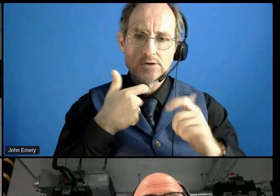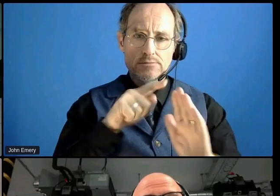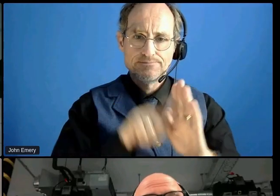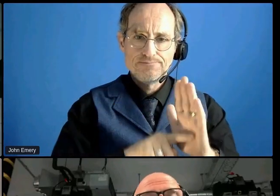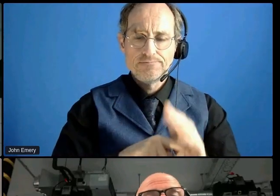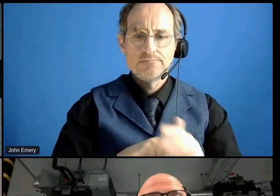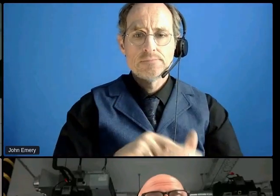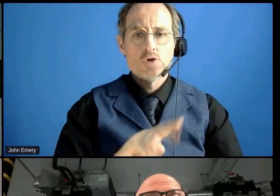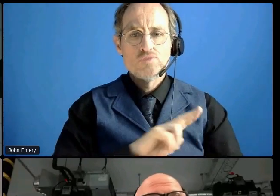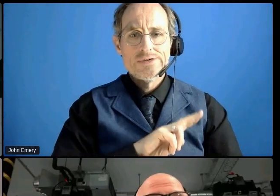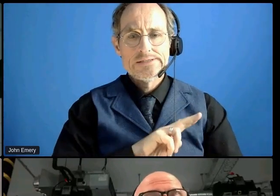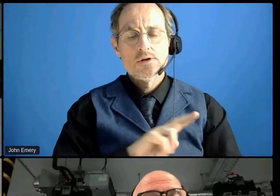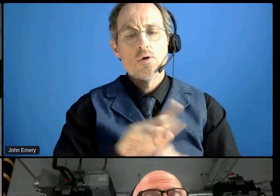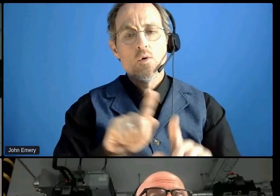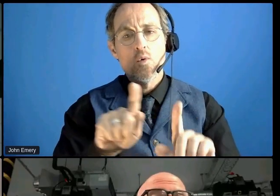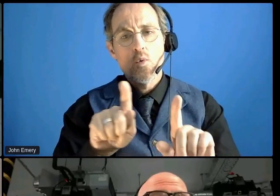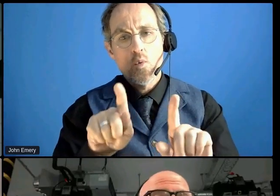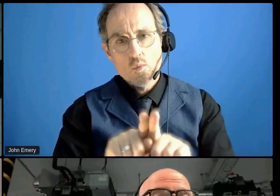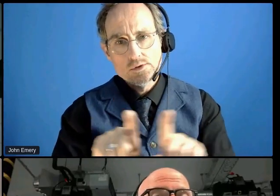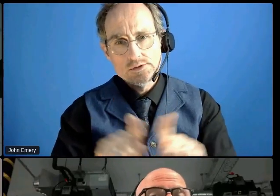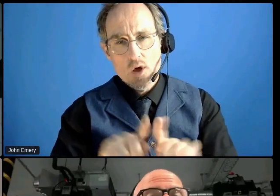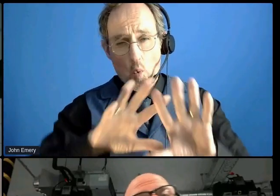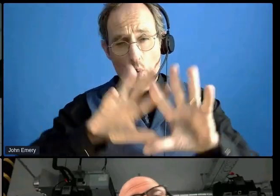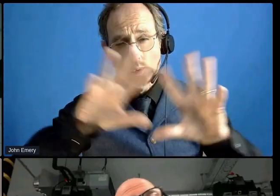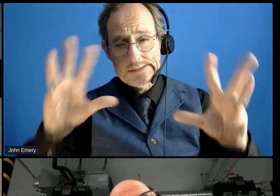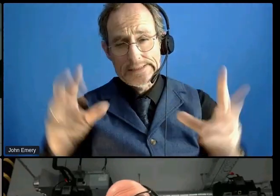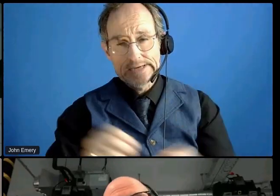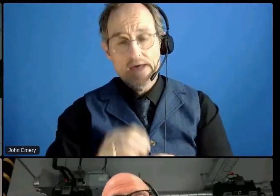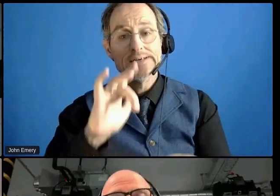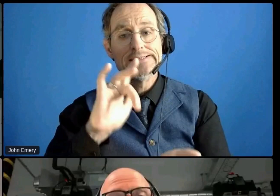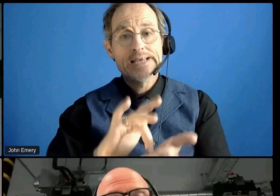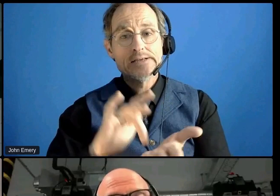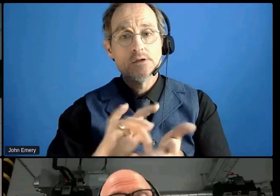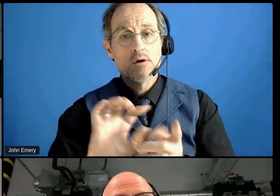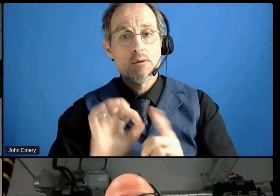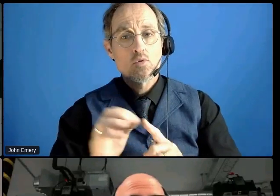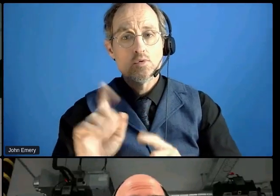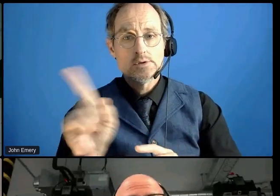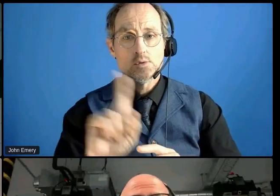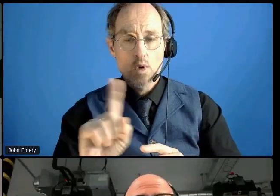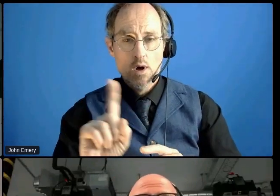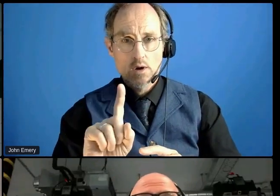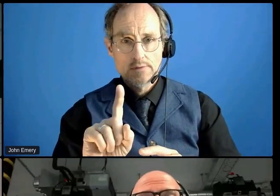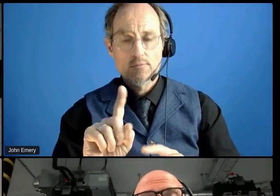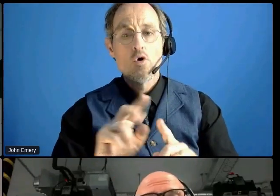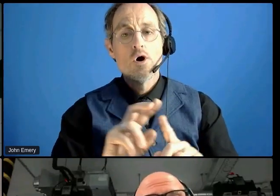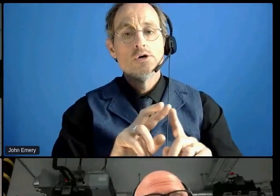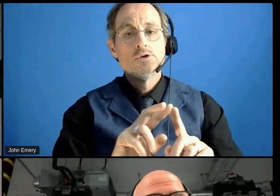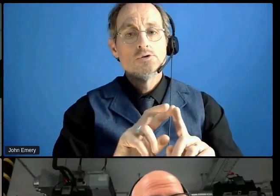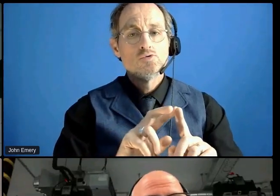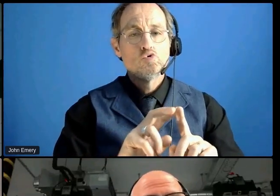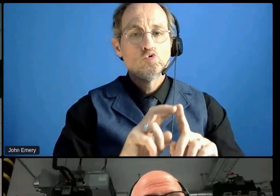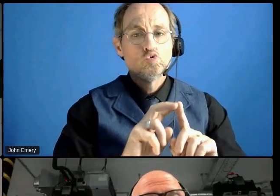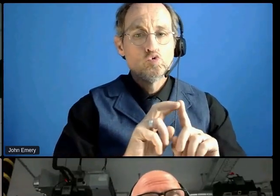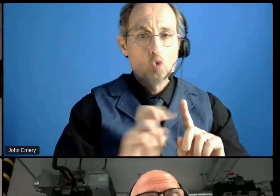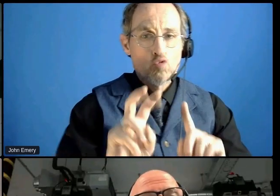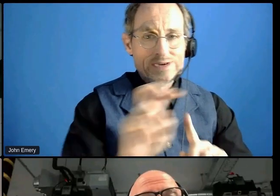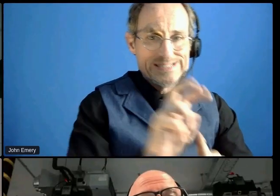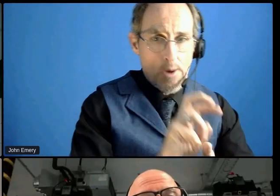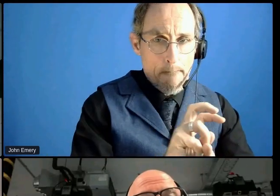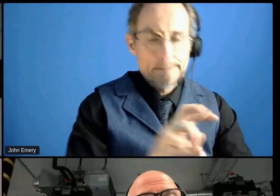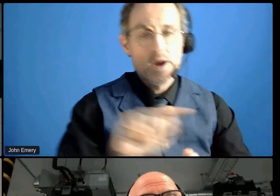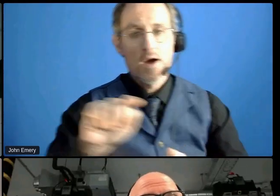And just in terms of what we're working on now, we've been doing this for 3 years. We are by no means great. There are still a lot